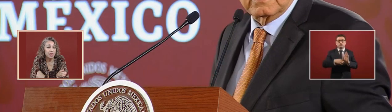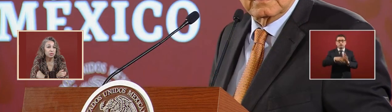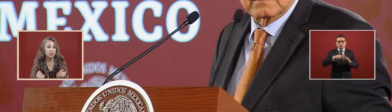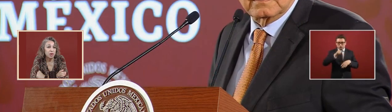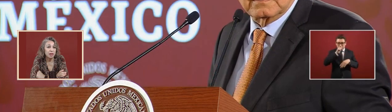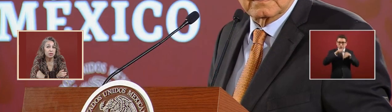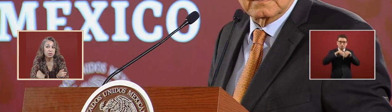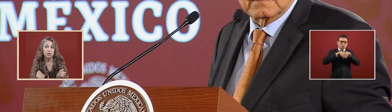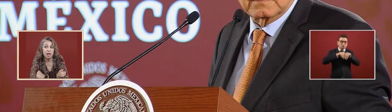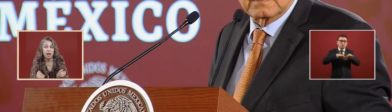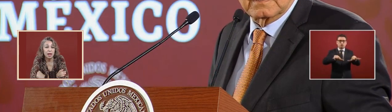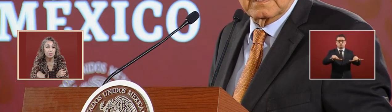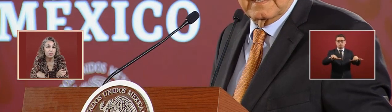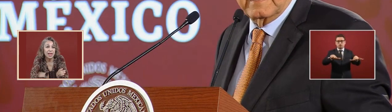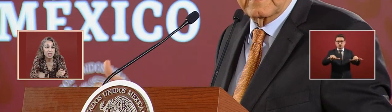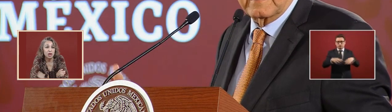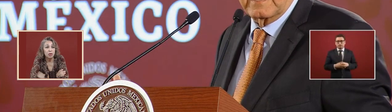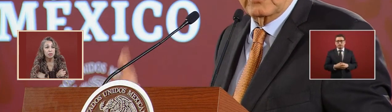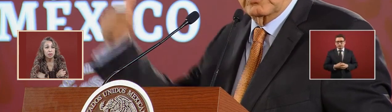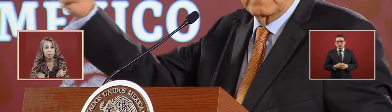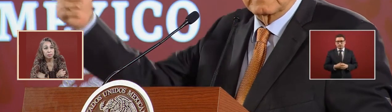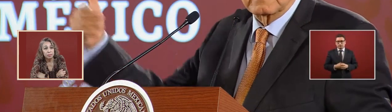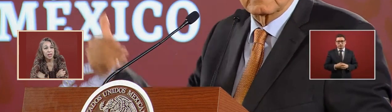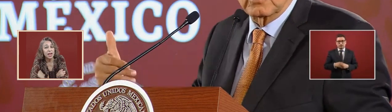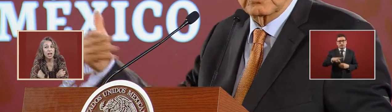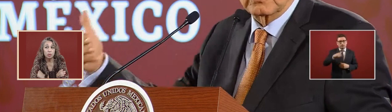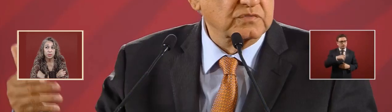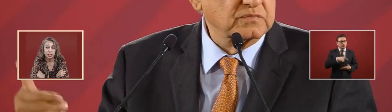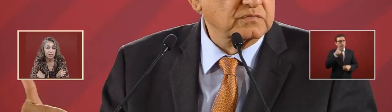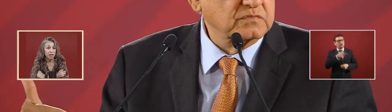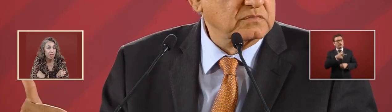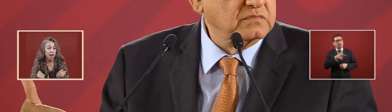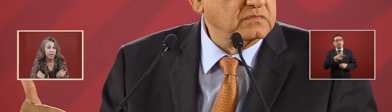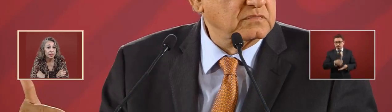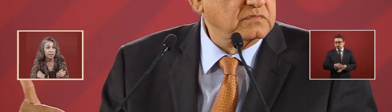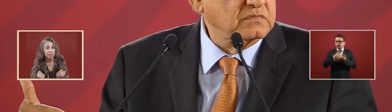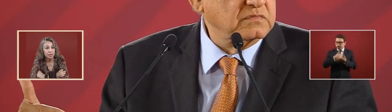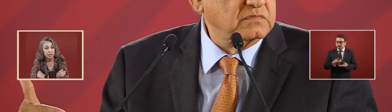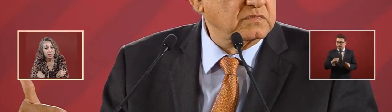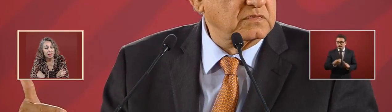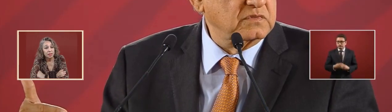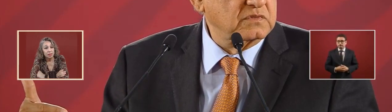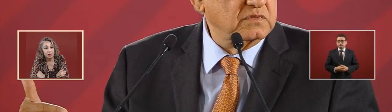difundirlo, it and to make it known, ayuda it mucho. Helps a lot.